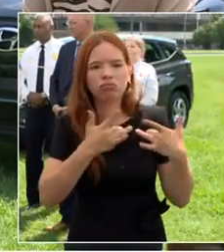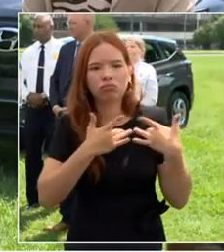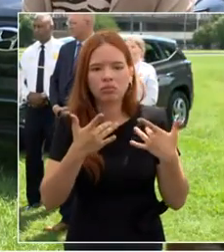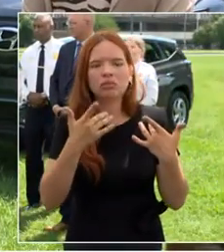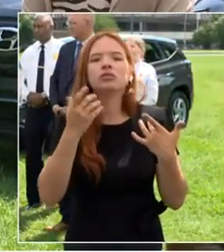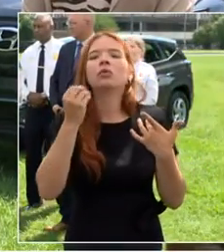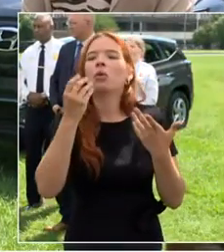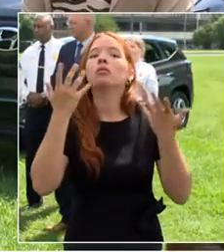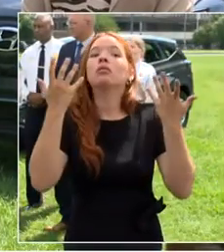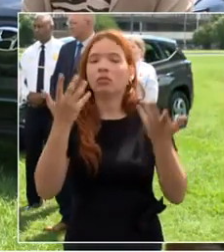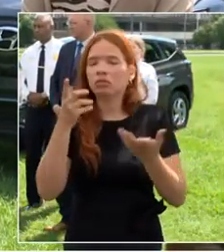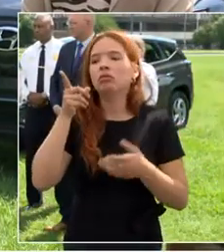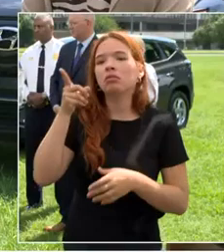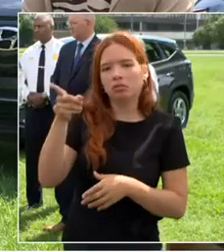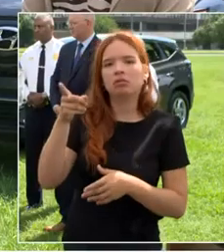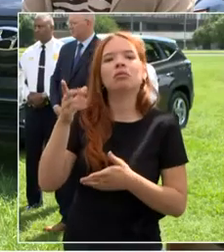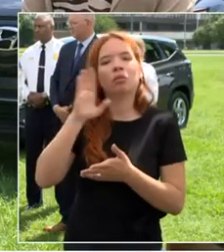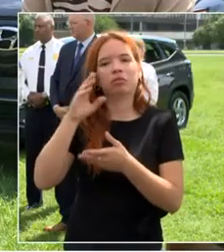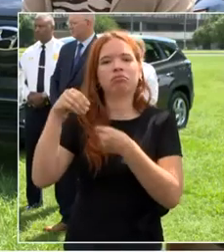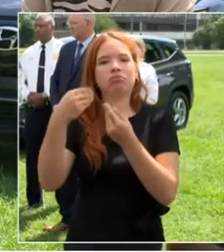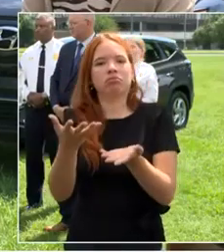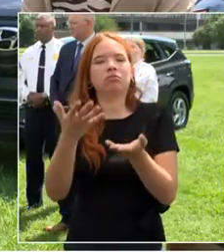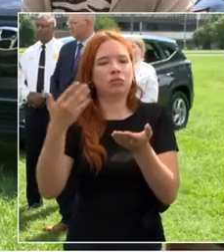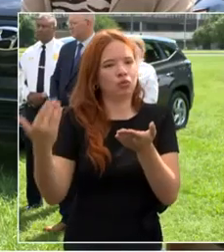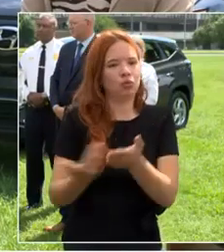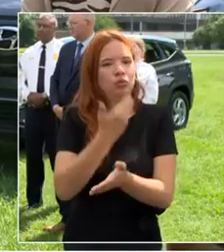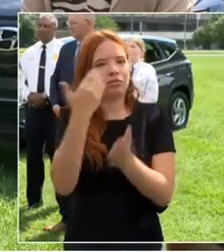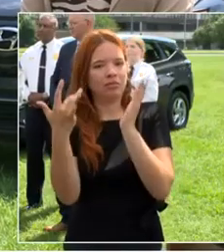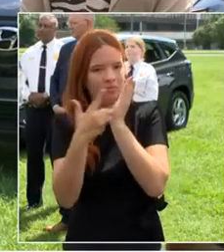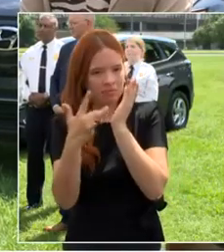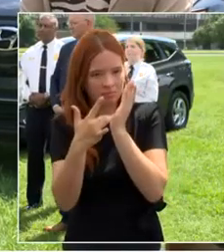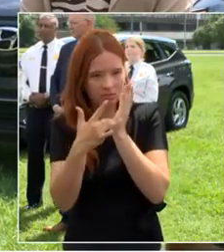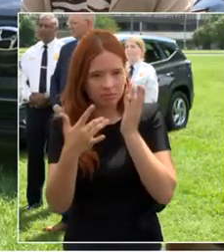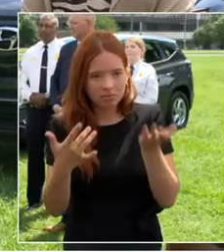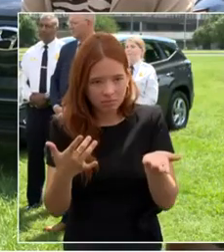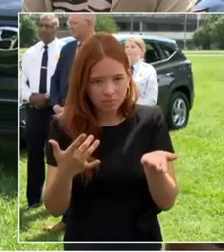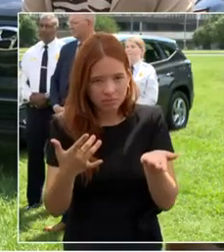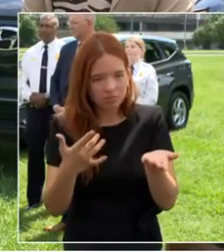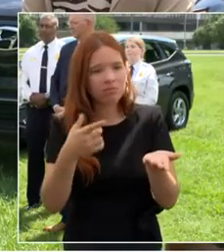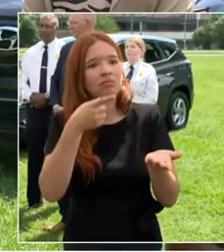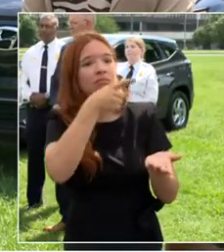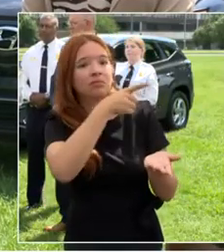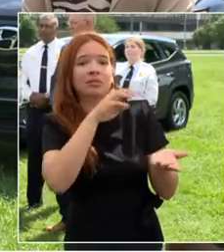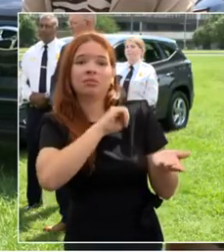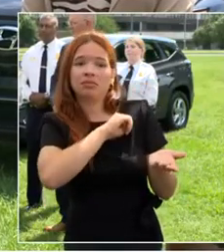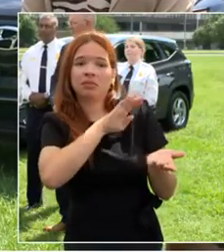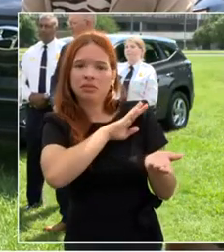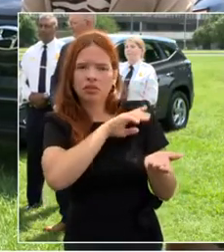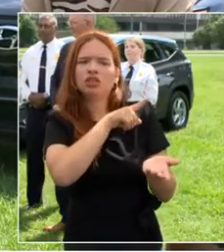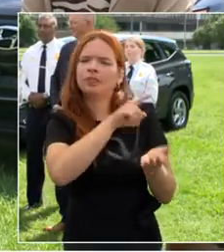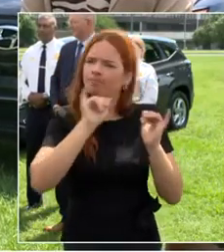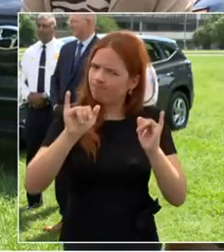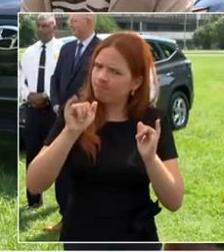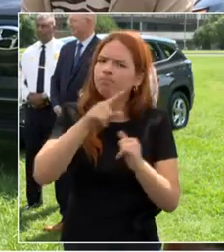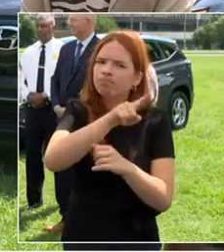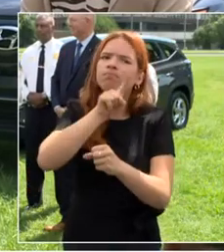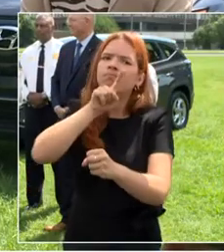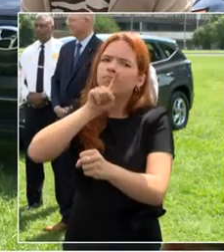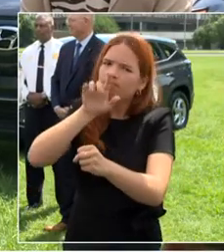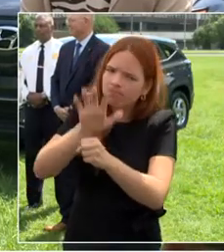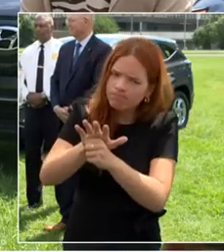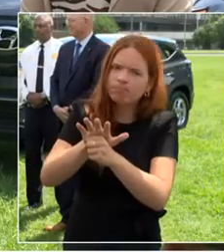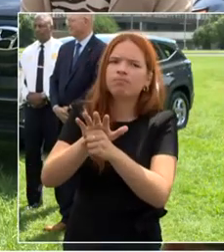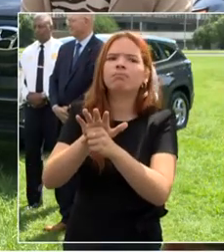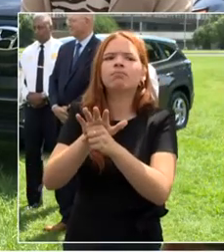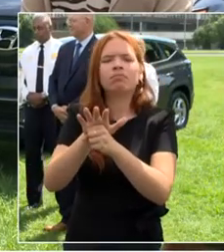me. Mayor Bowser has made it clear she is committed to Safe, Stronger DC. I'm so glad to stand with her in support this morning